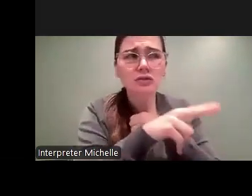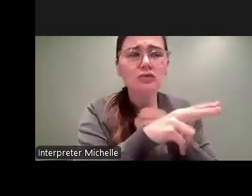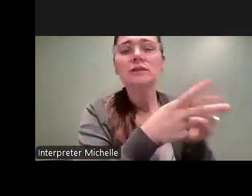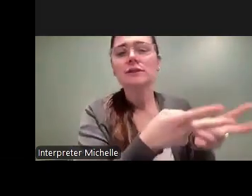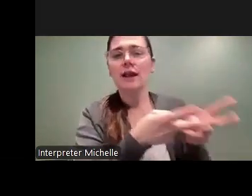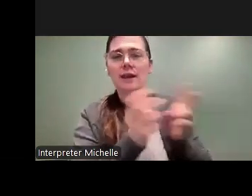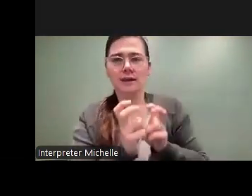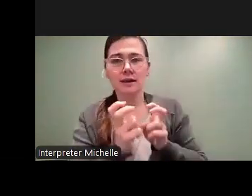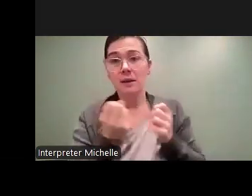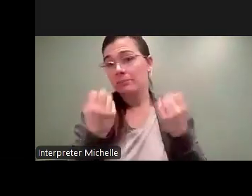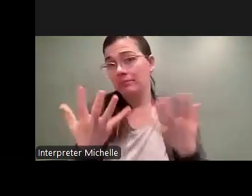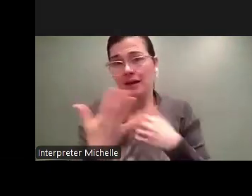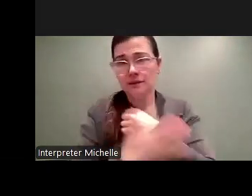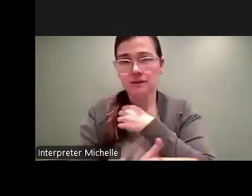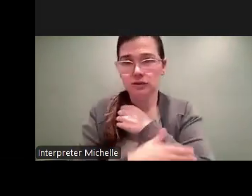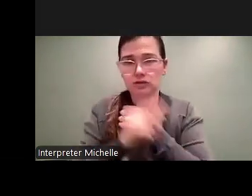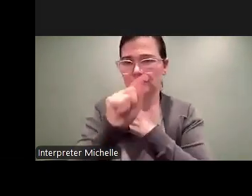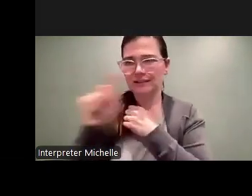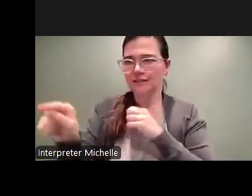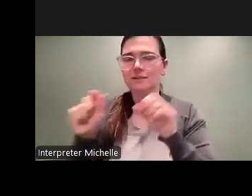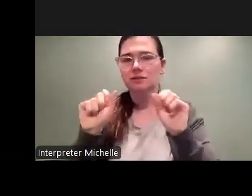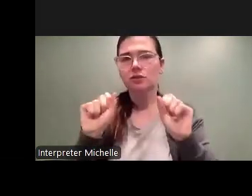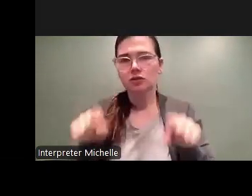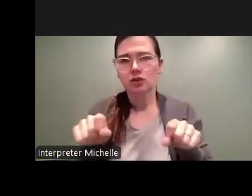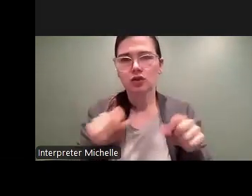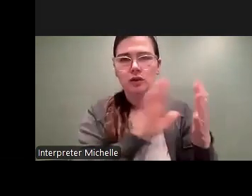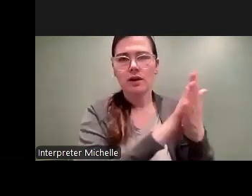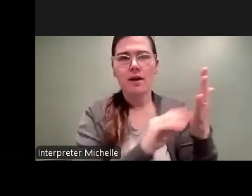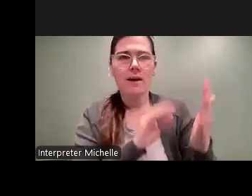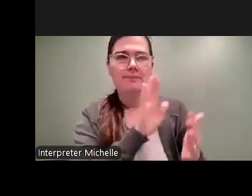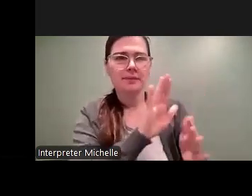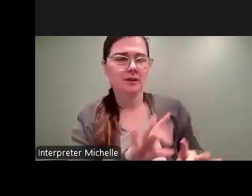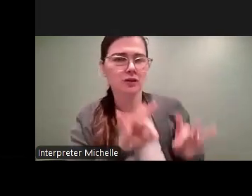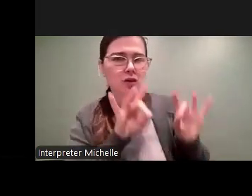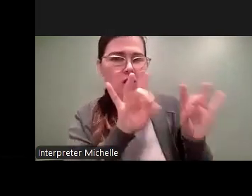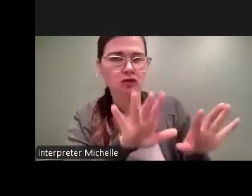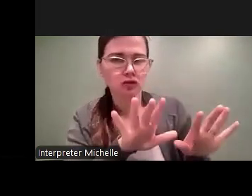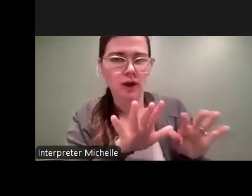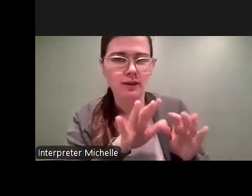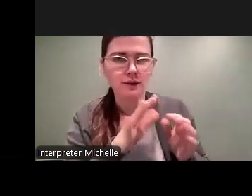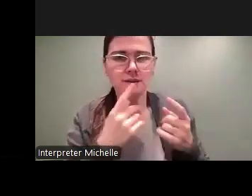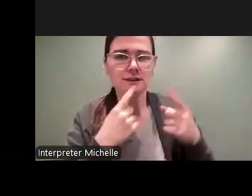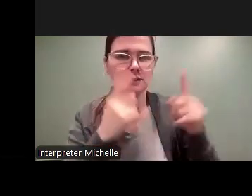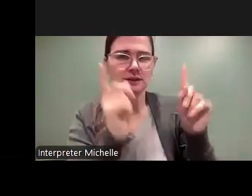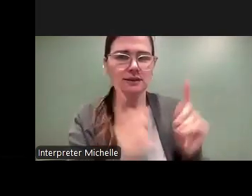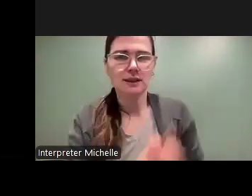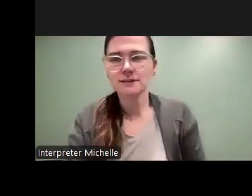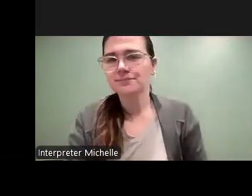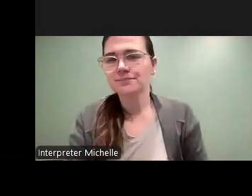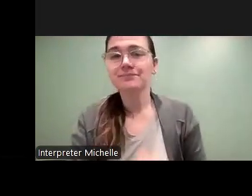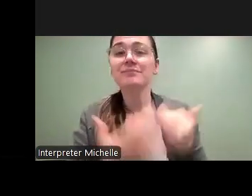of Australia. And now I'll hand it to my colleague, Dr. Stevens.